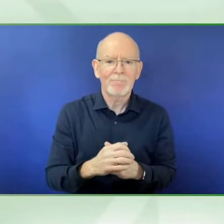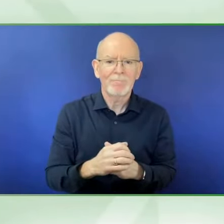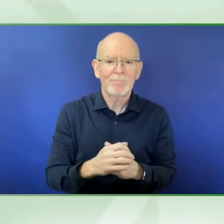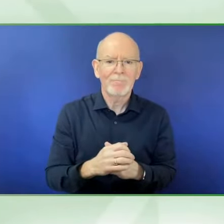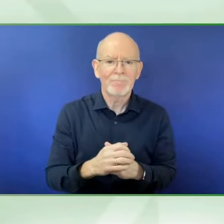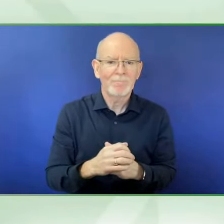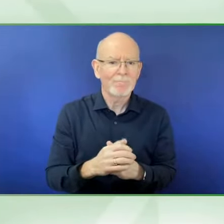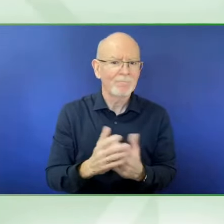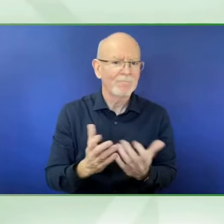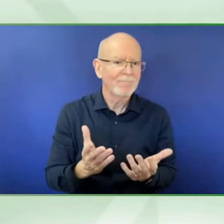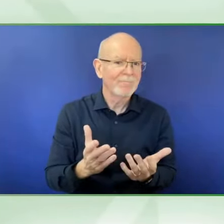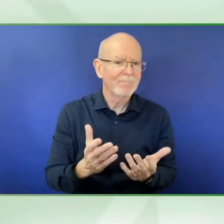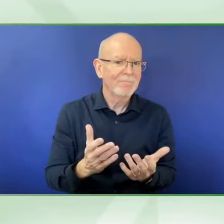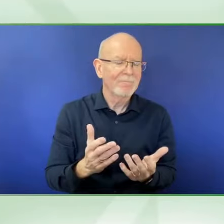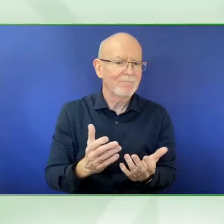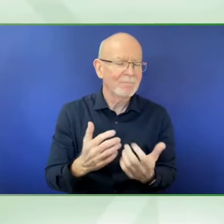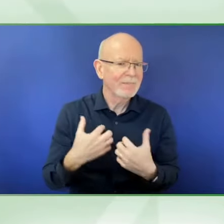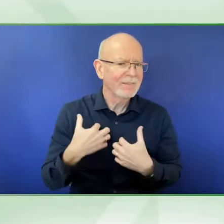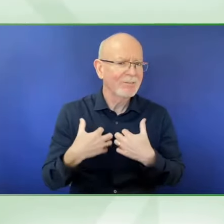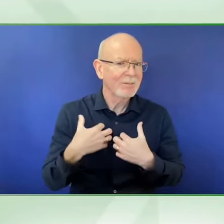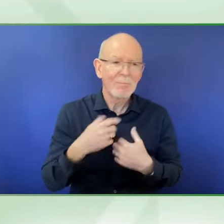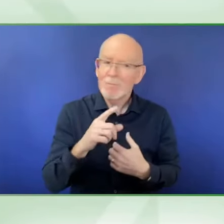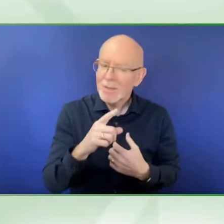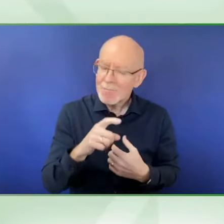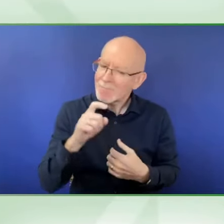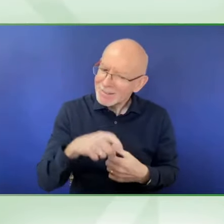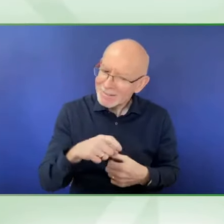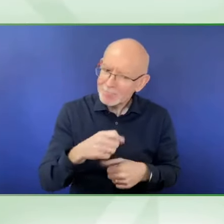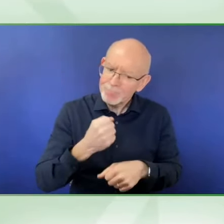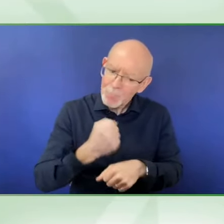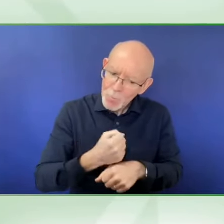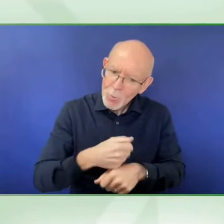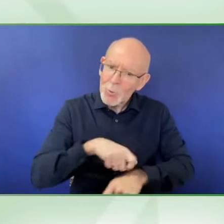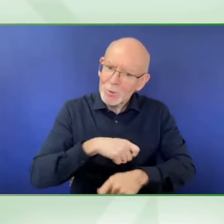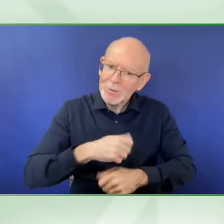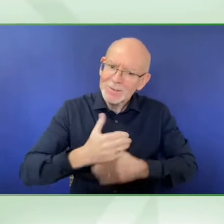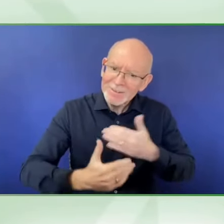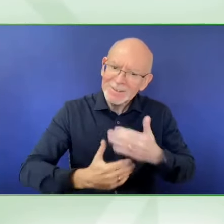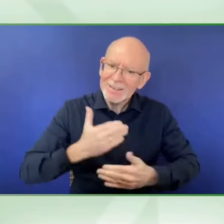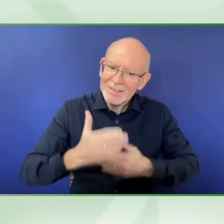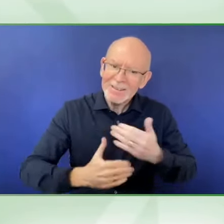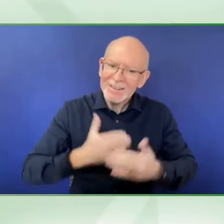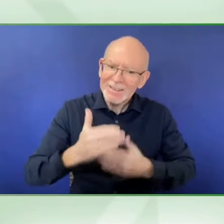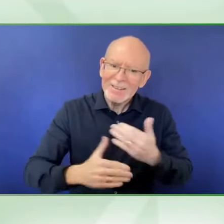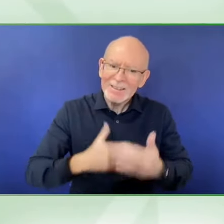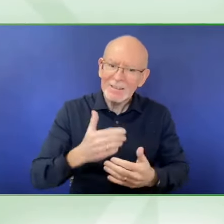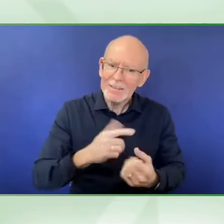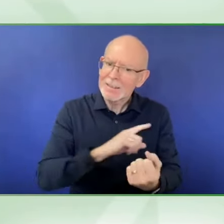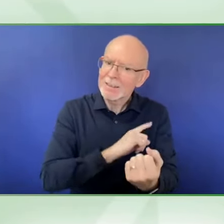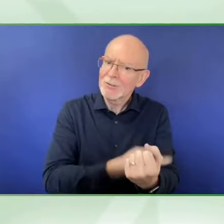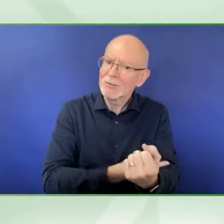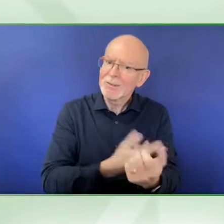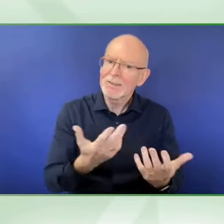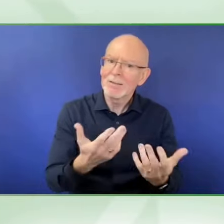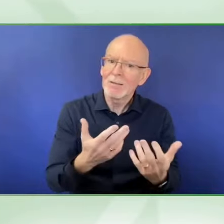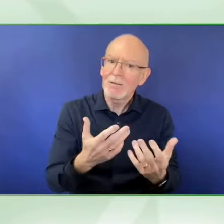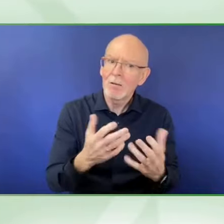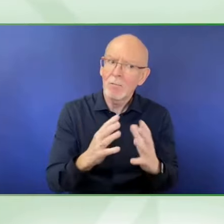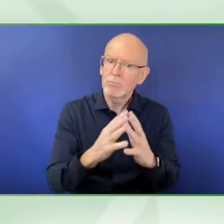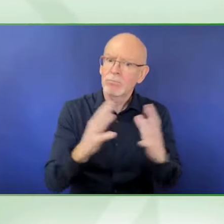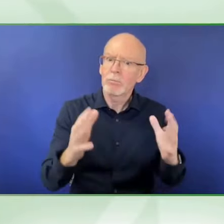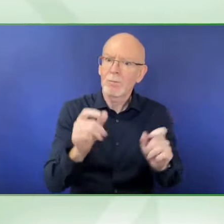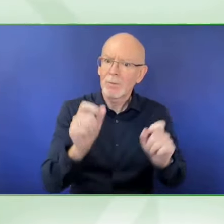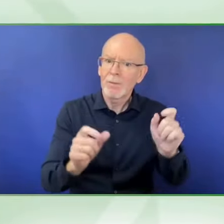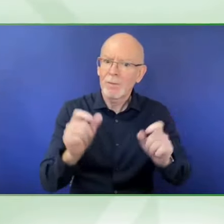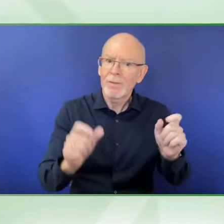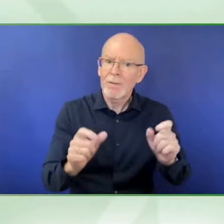Yeah, thank you, Erika. I think you mentioned something very important over here. You talk about getting the trust of the people that we work with. And I think that is an important point